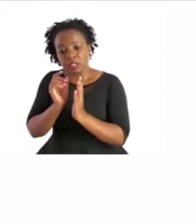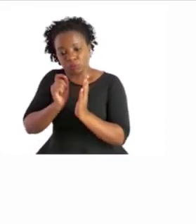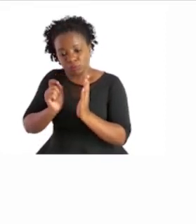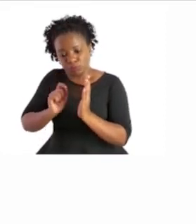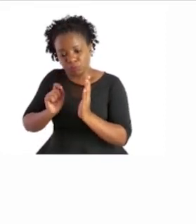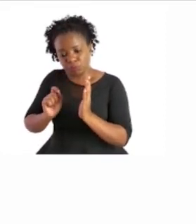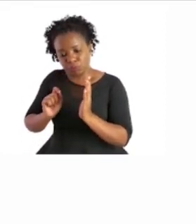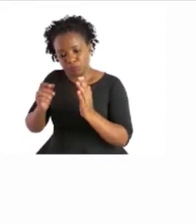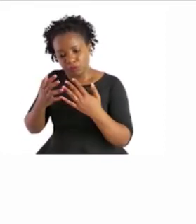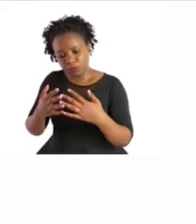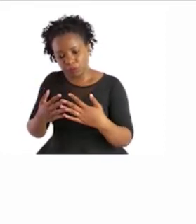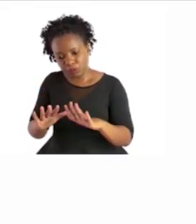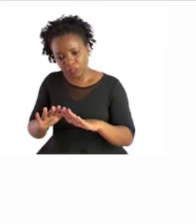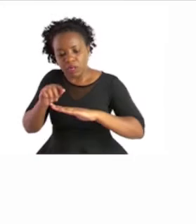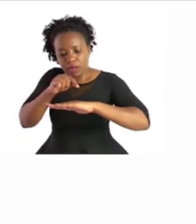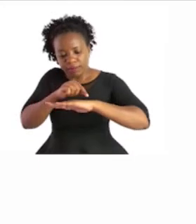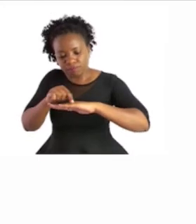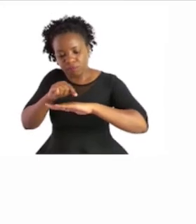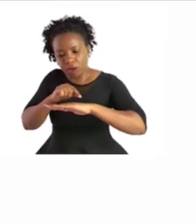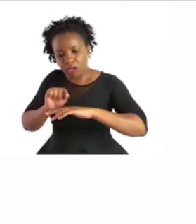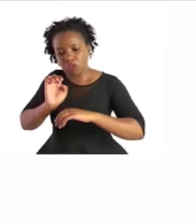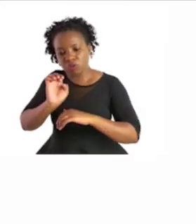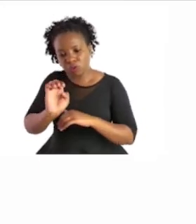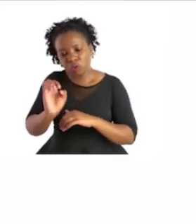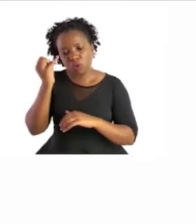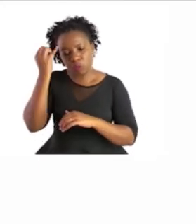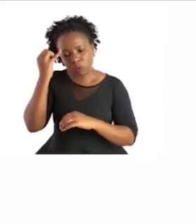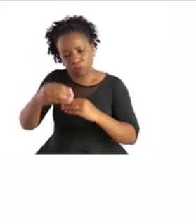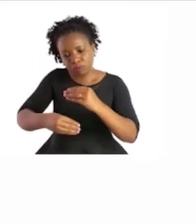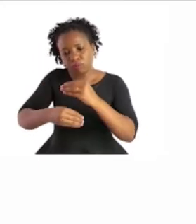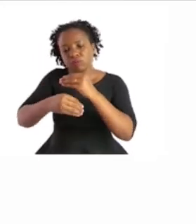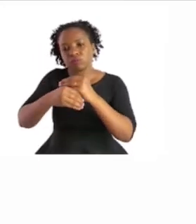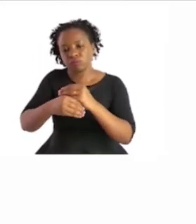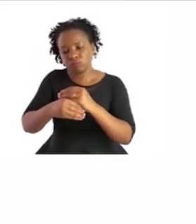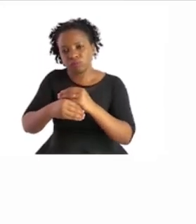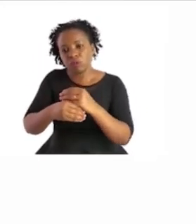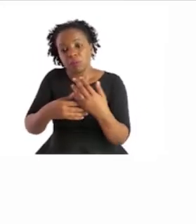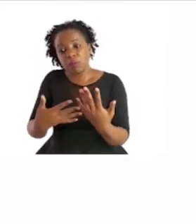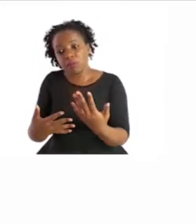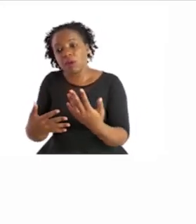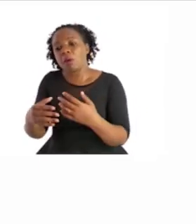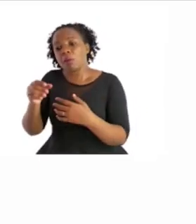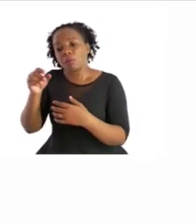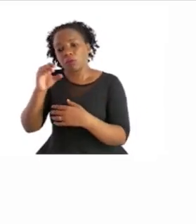circle the word that you'd have written, whether it's proper or common.